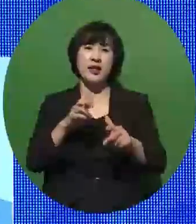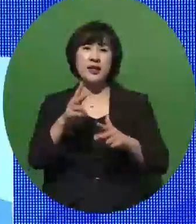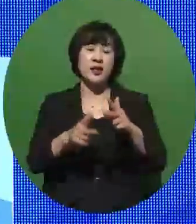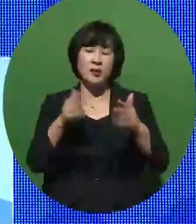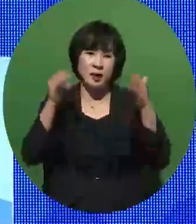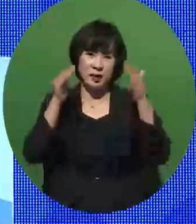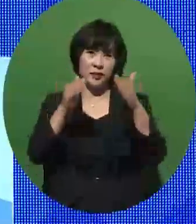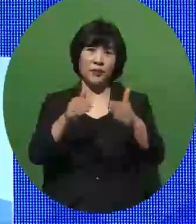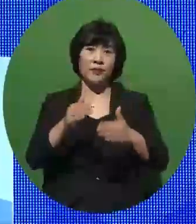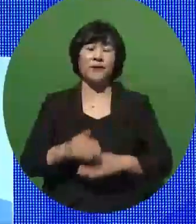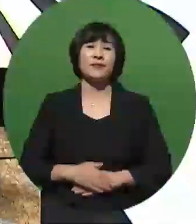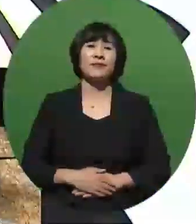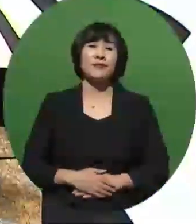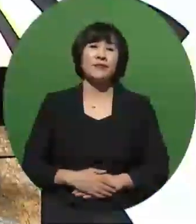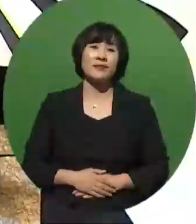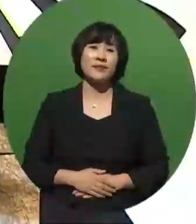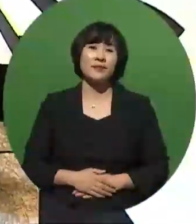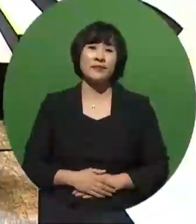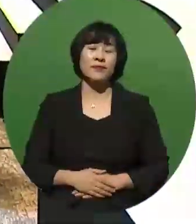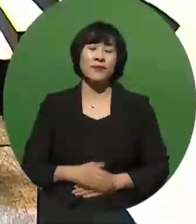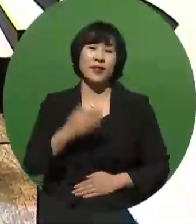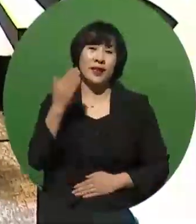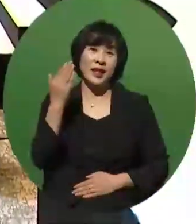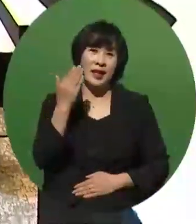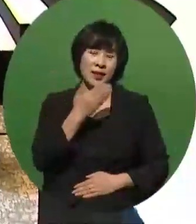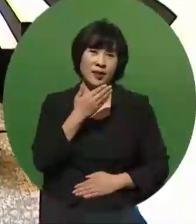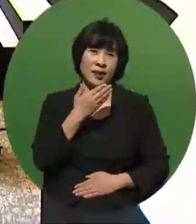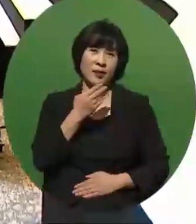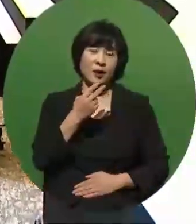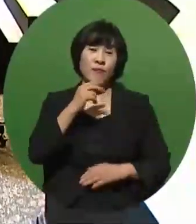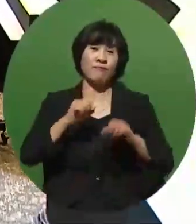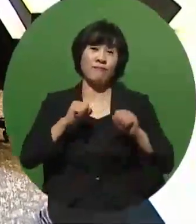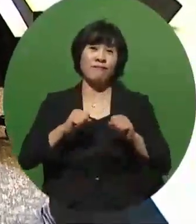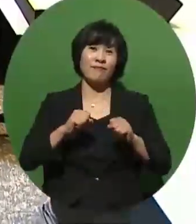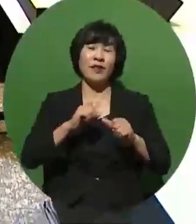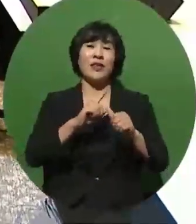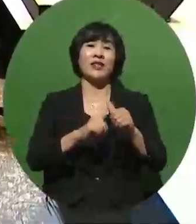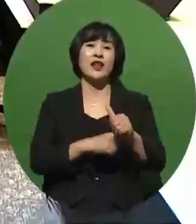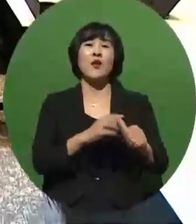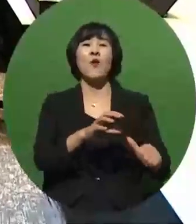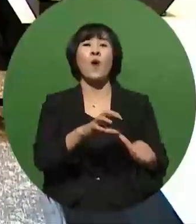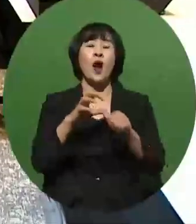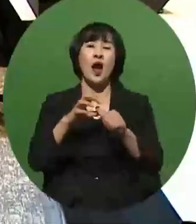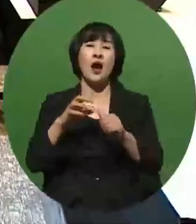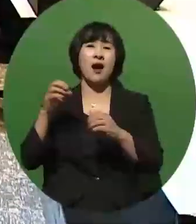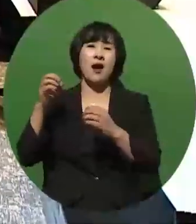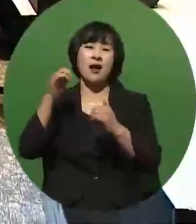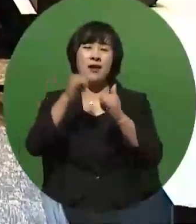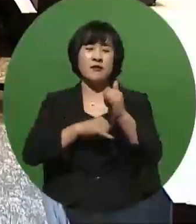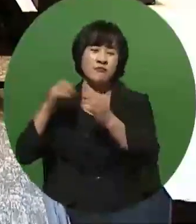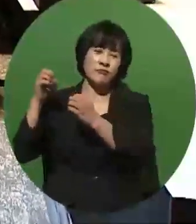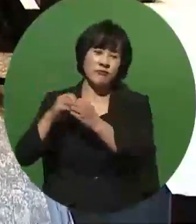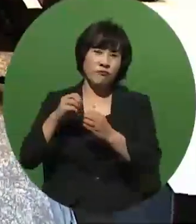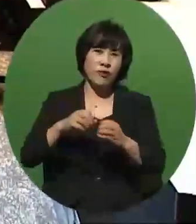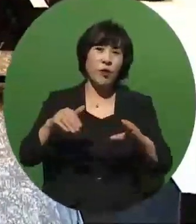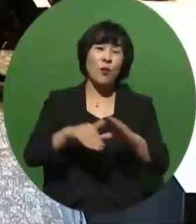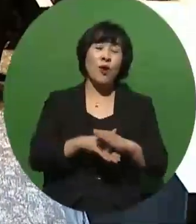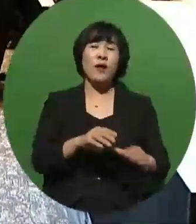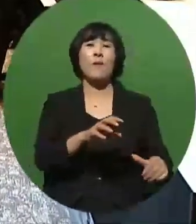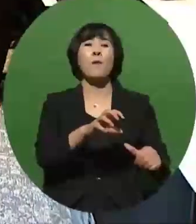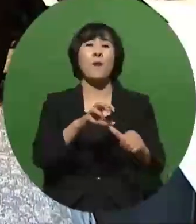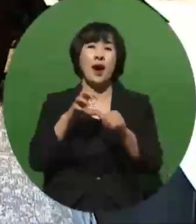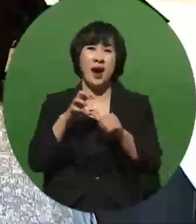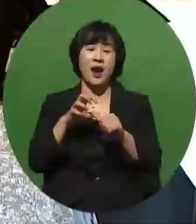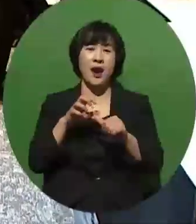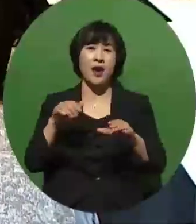high-tech industries that can coexist with nature in the era of climate change, moving away from human-centered technology development. To this end,